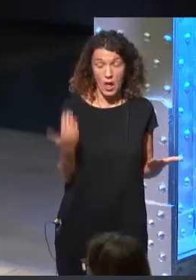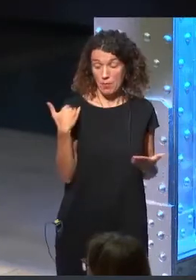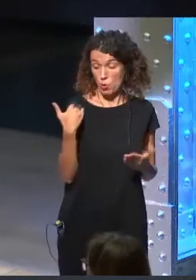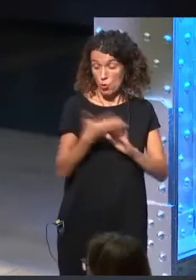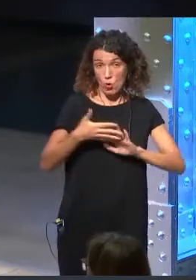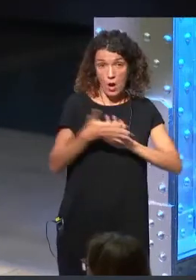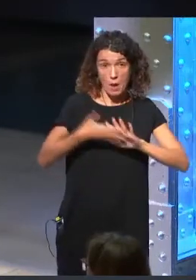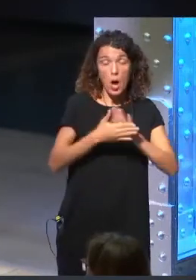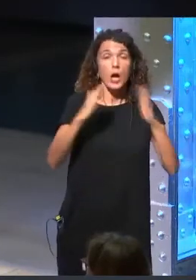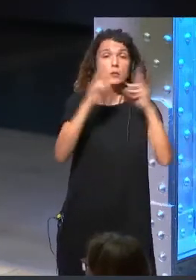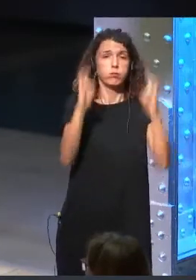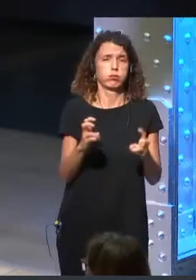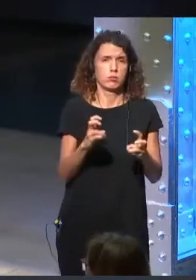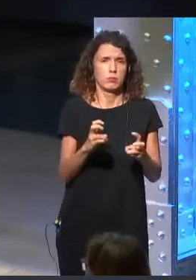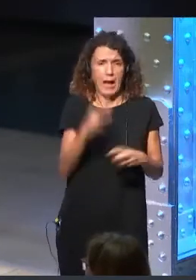home.